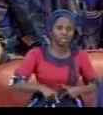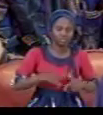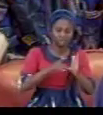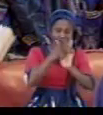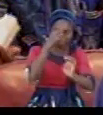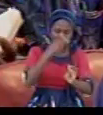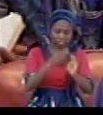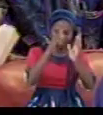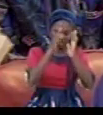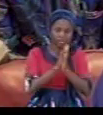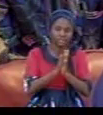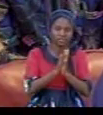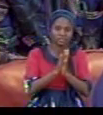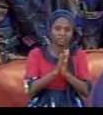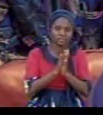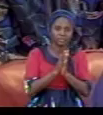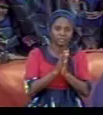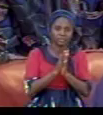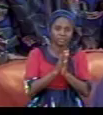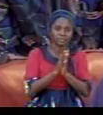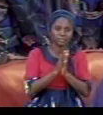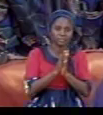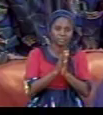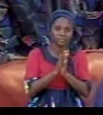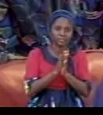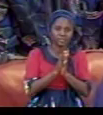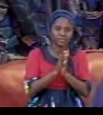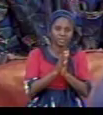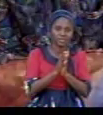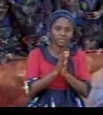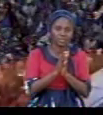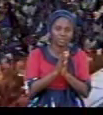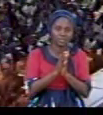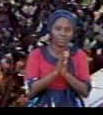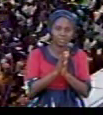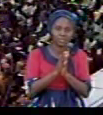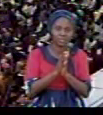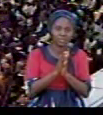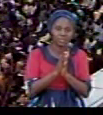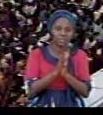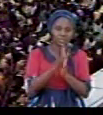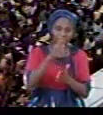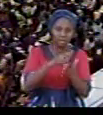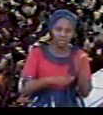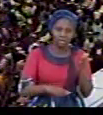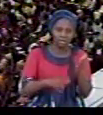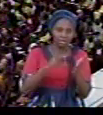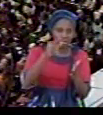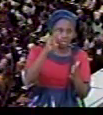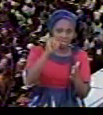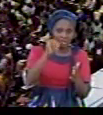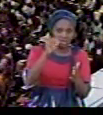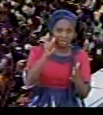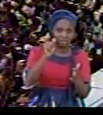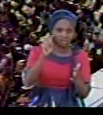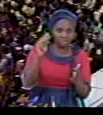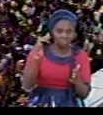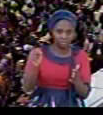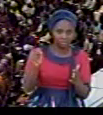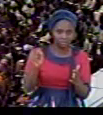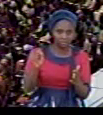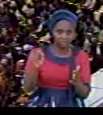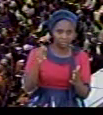Jesus' name. Let's come to Matthew chapter